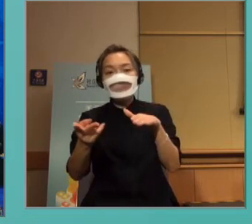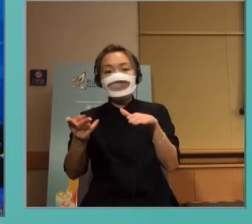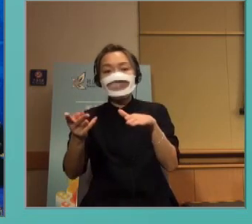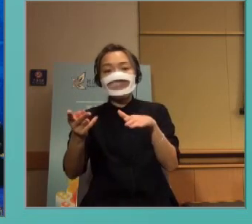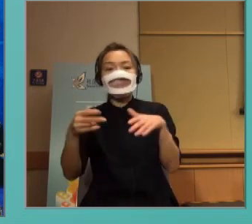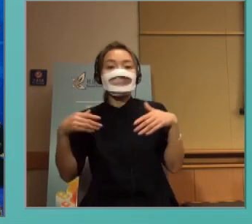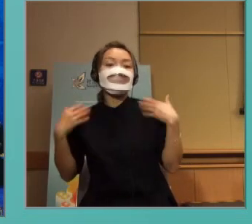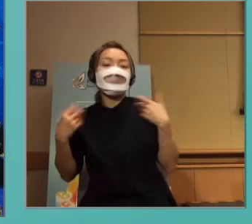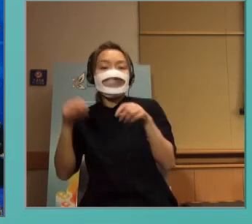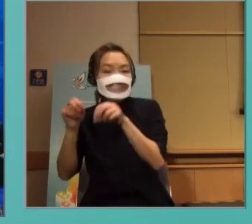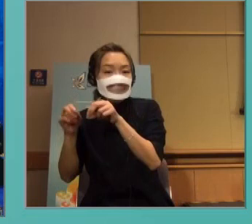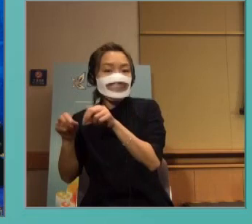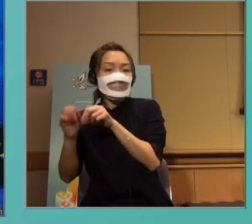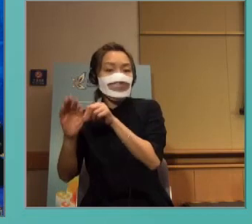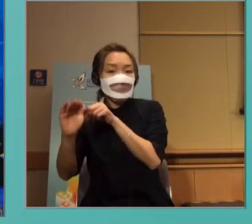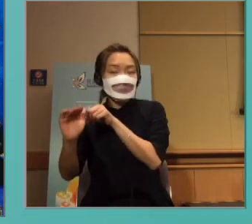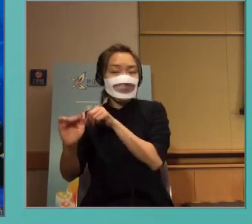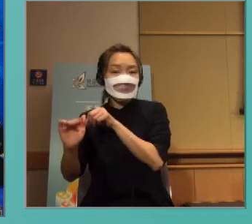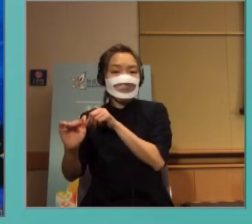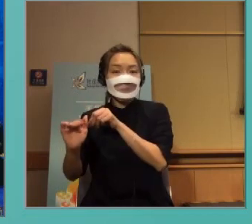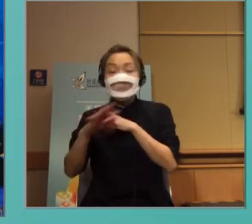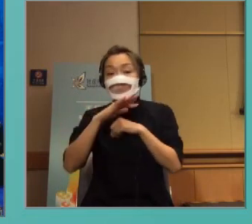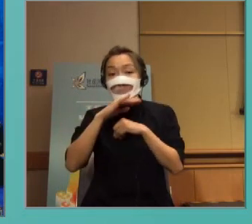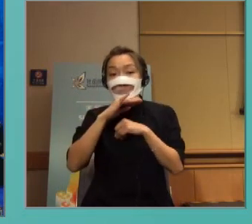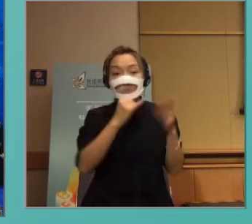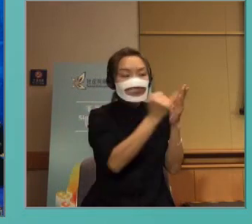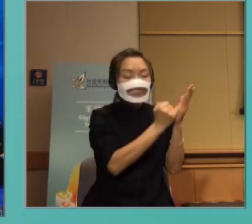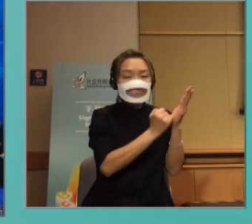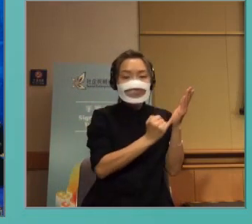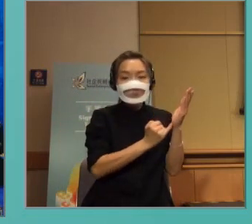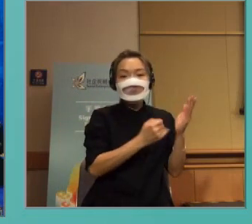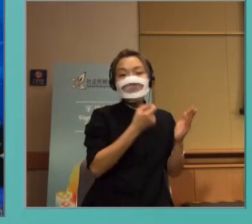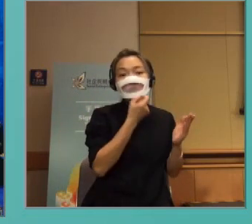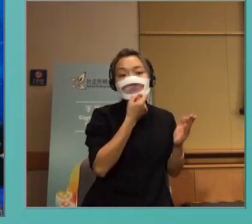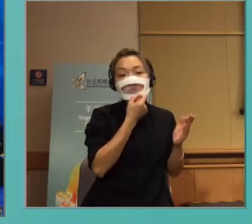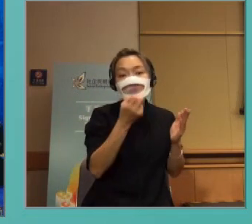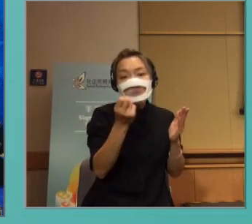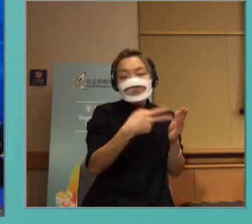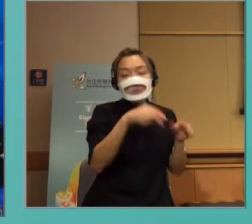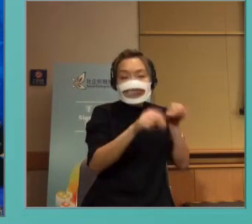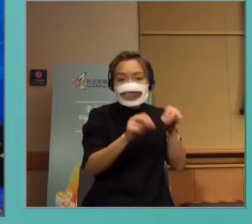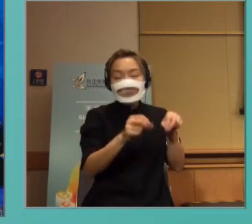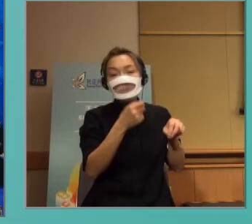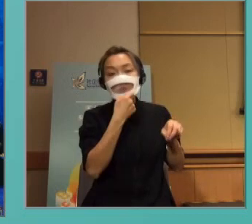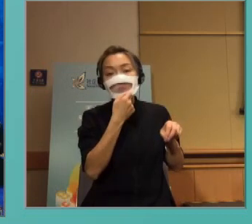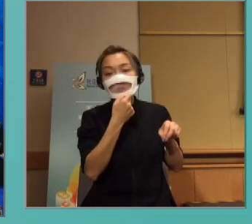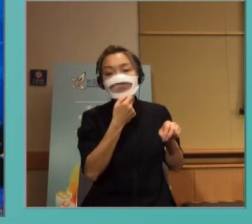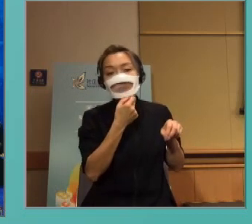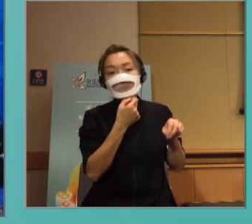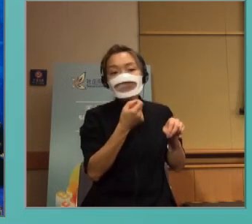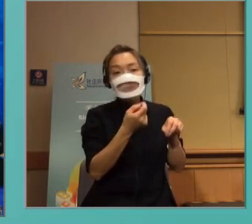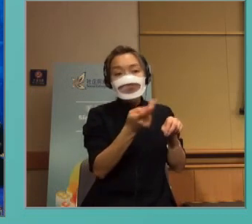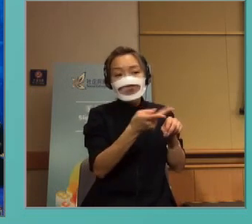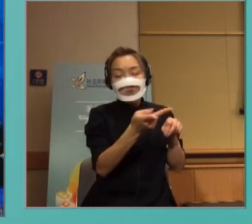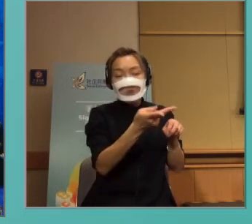enjoying the art, they are not just only looking for the physical item, but they can also to enjoy or experience the behind of